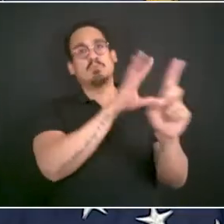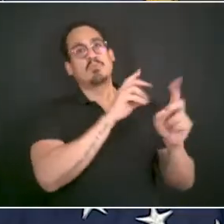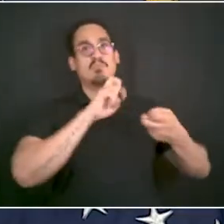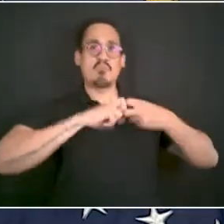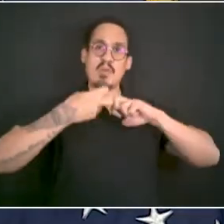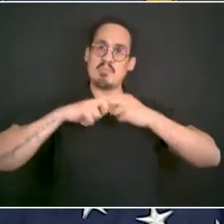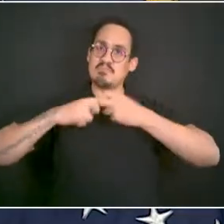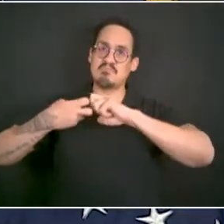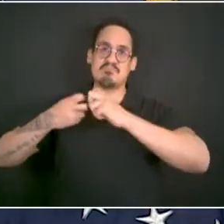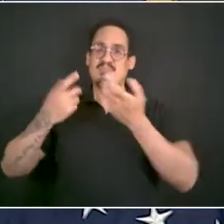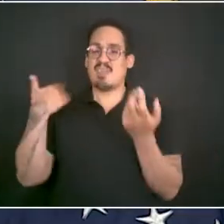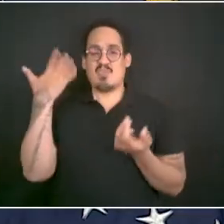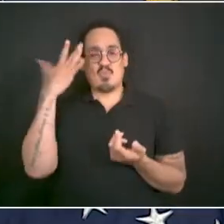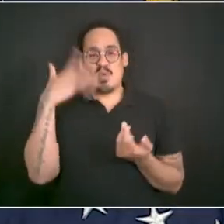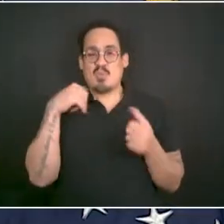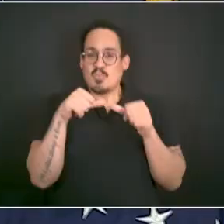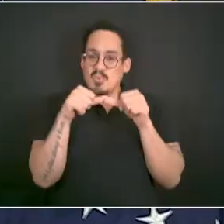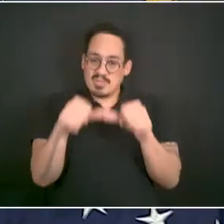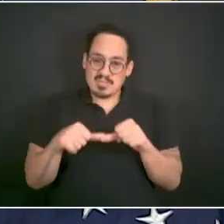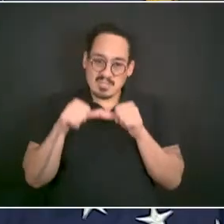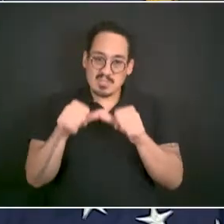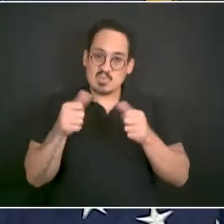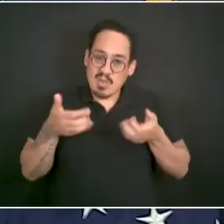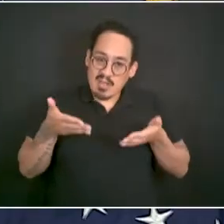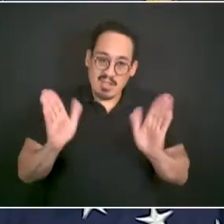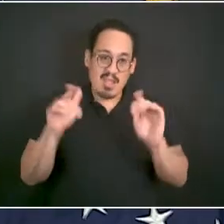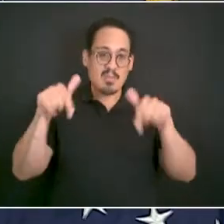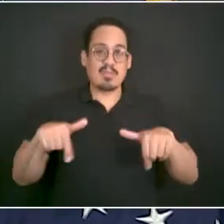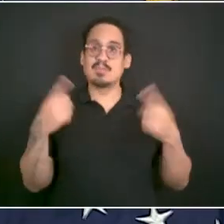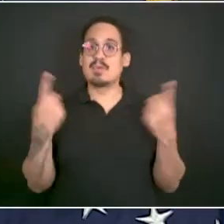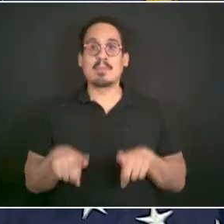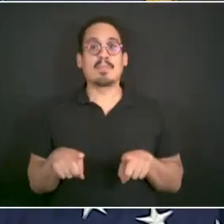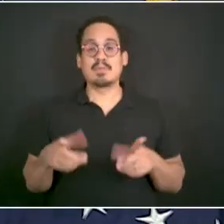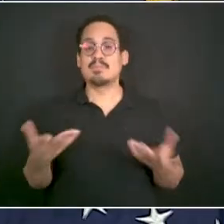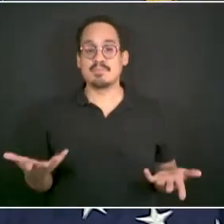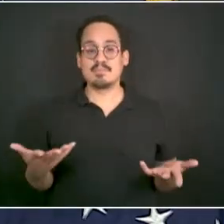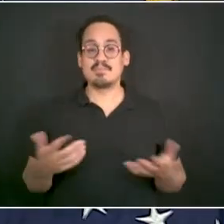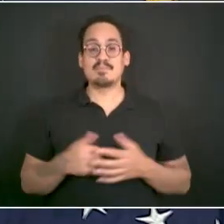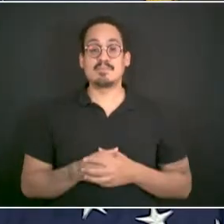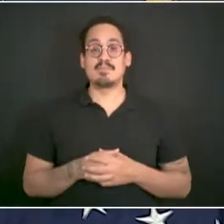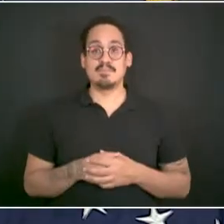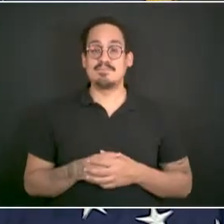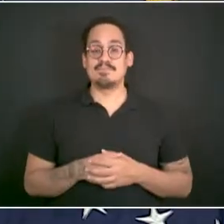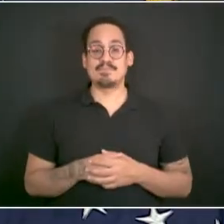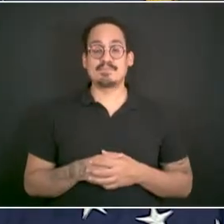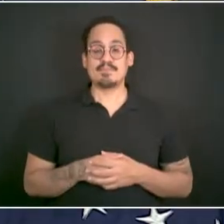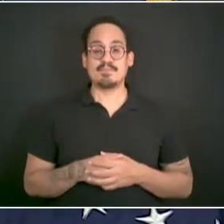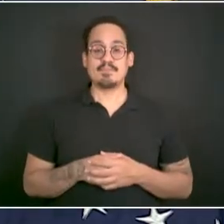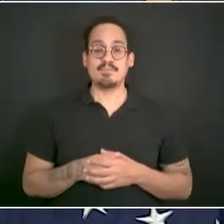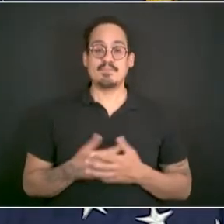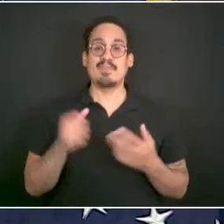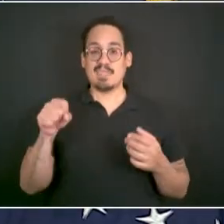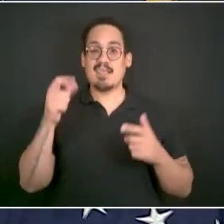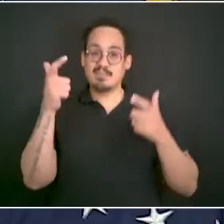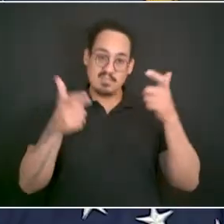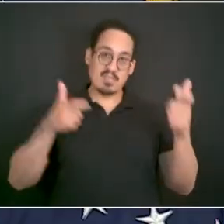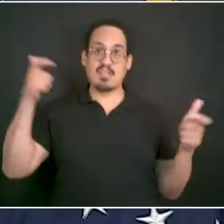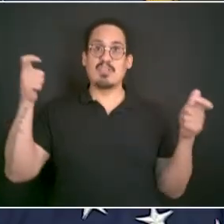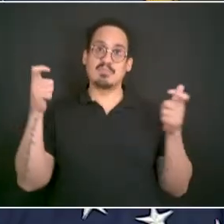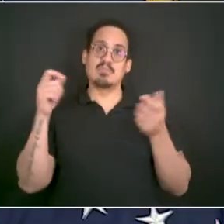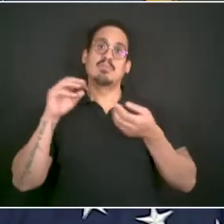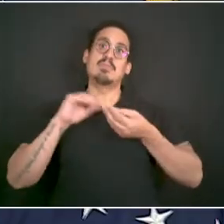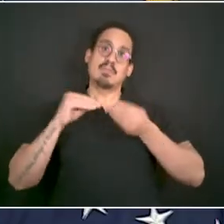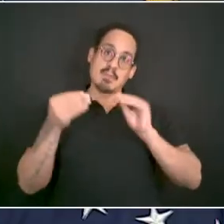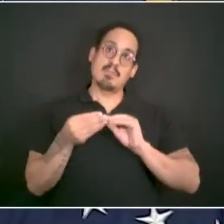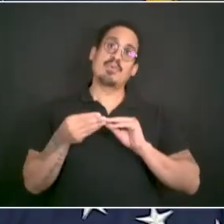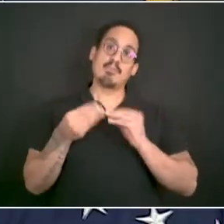we continue to allow this to happen. And so, yes, there's a large number of monies that are spent.